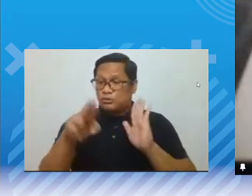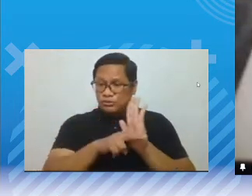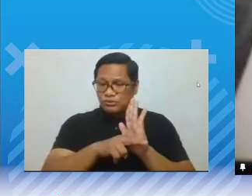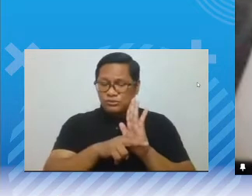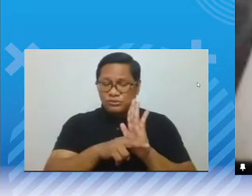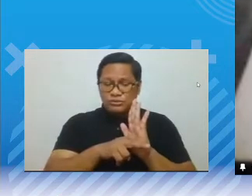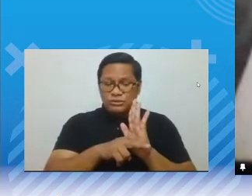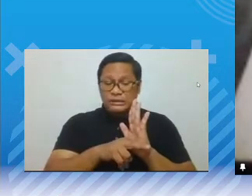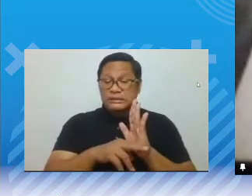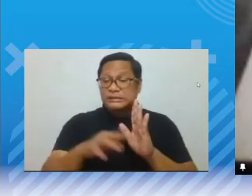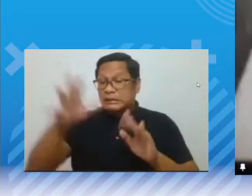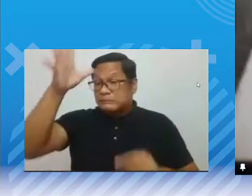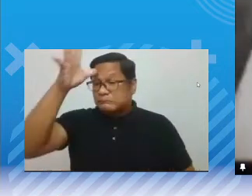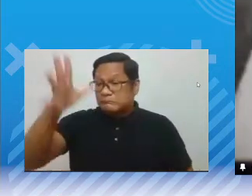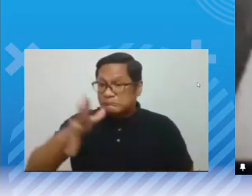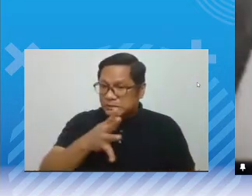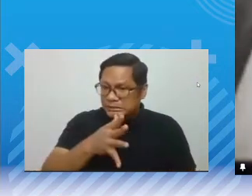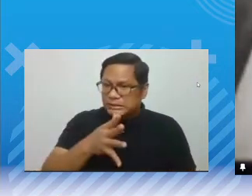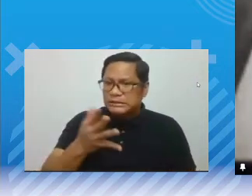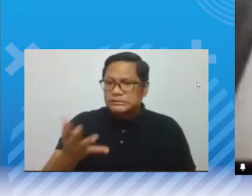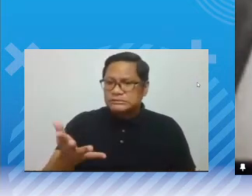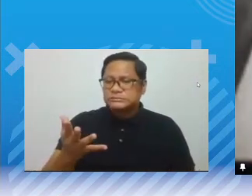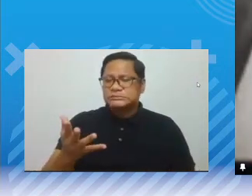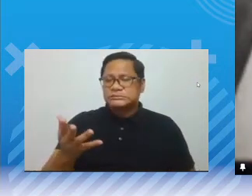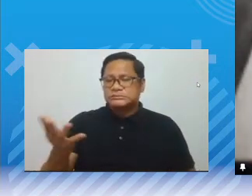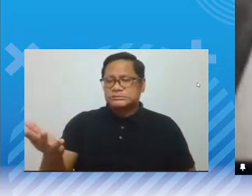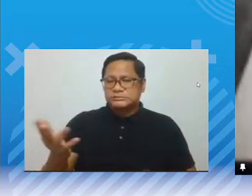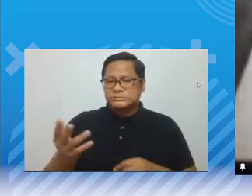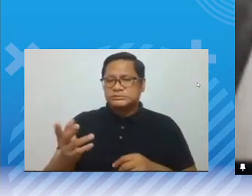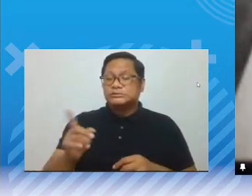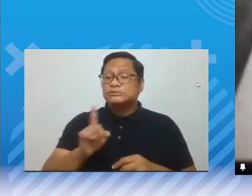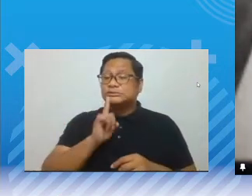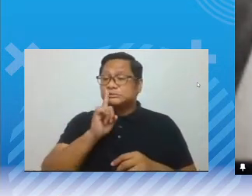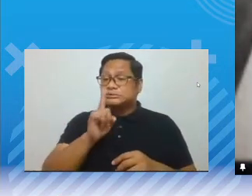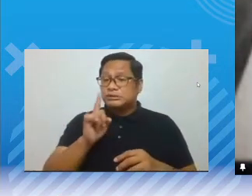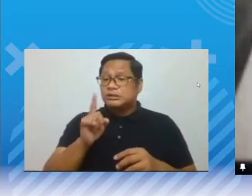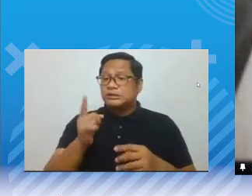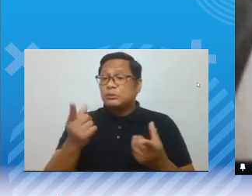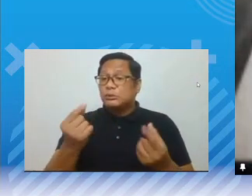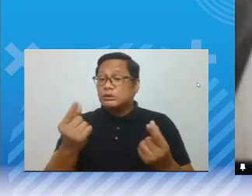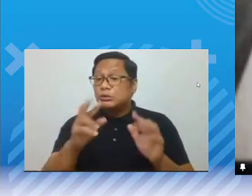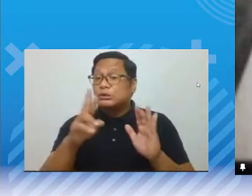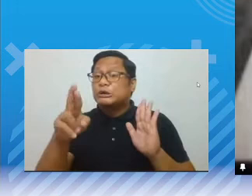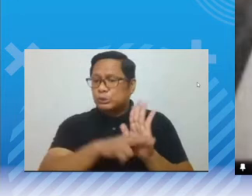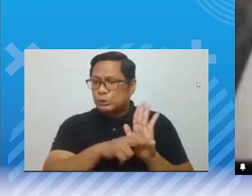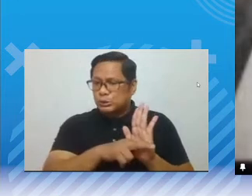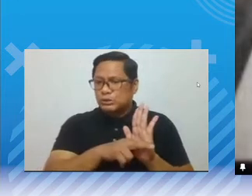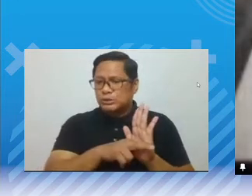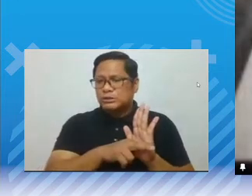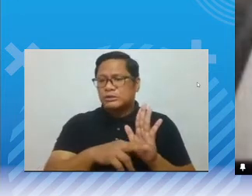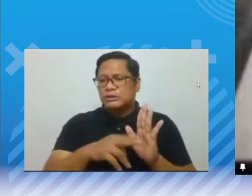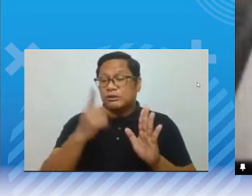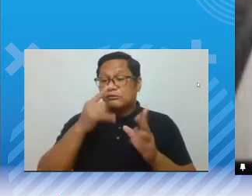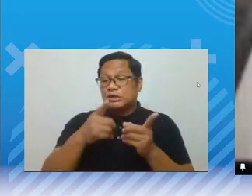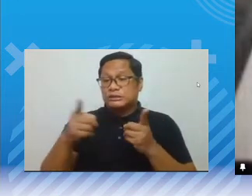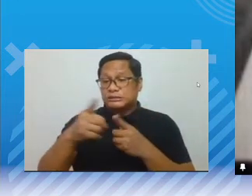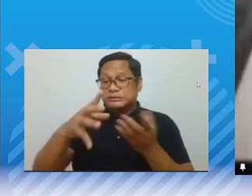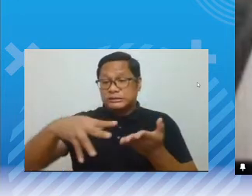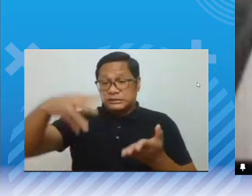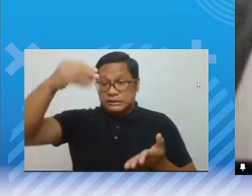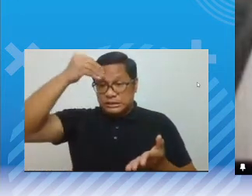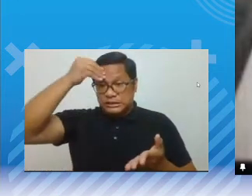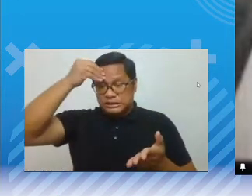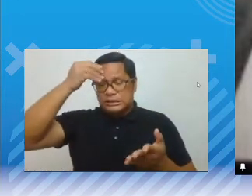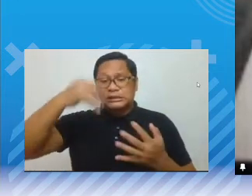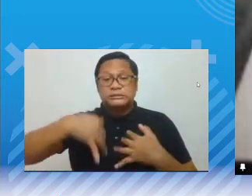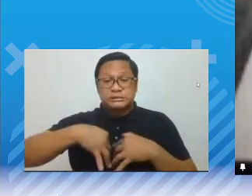the parents are going to play in the distance learning setup.